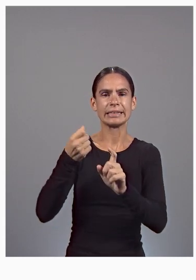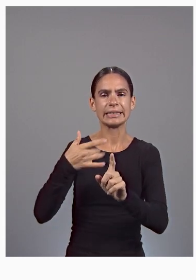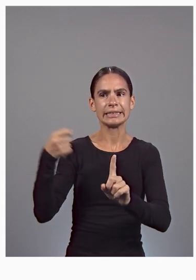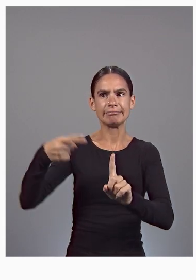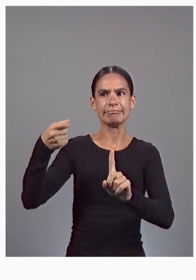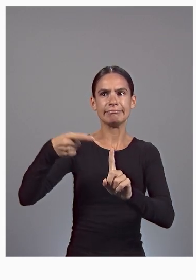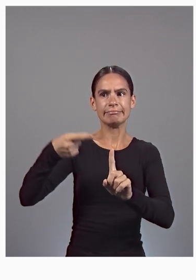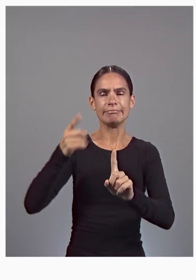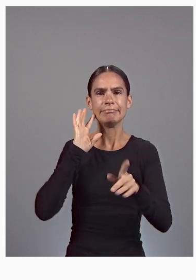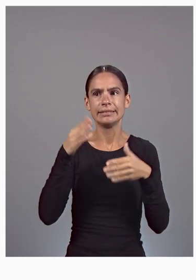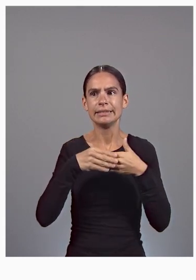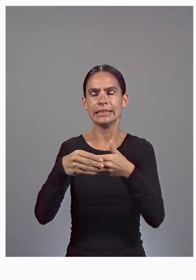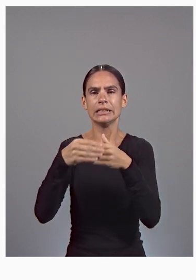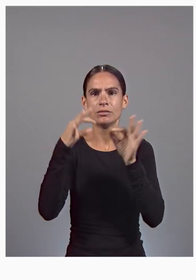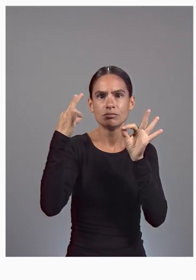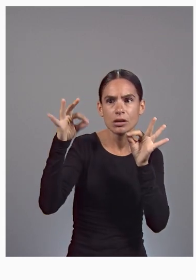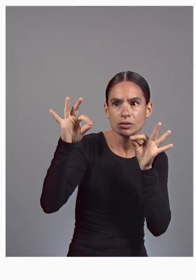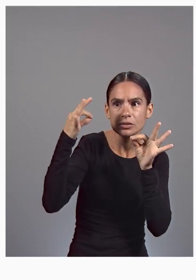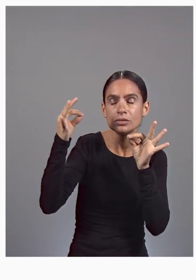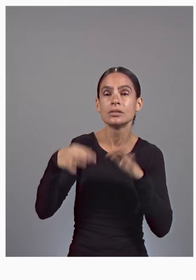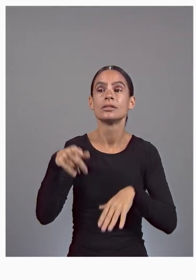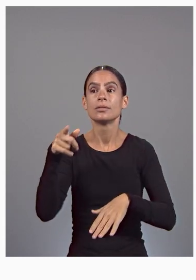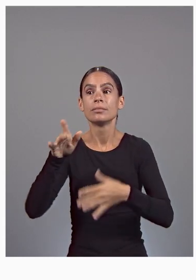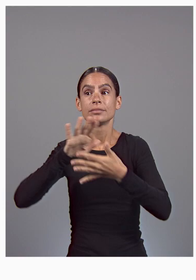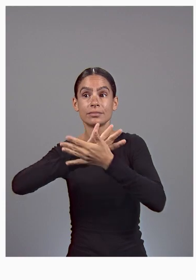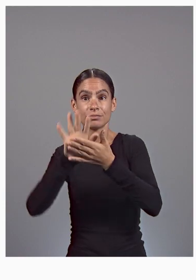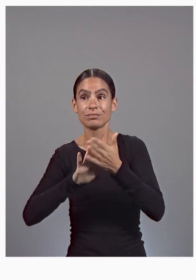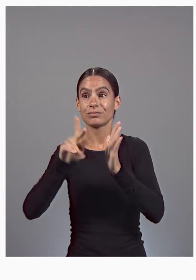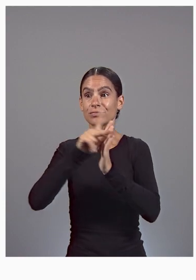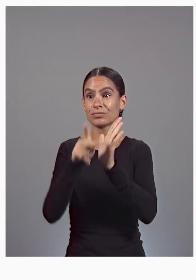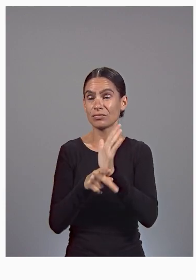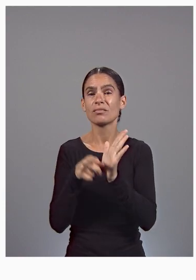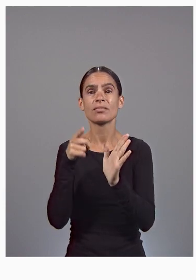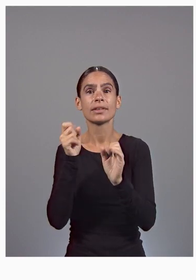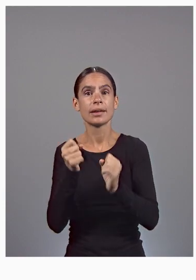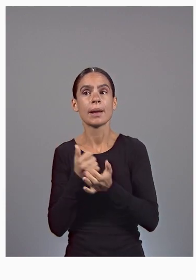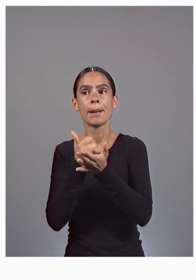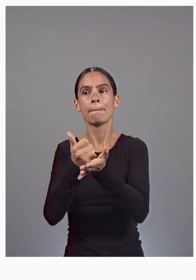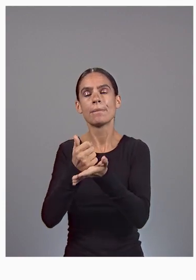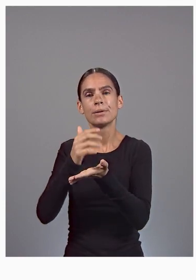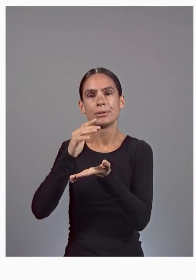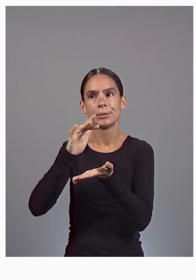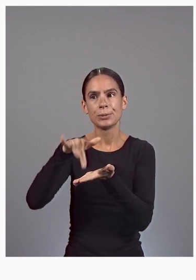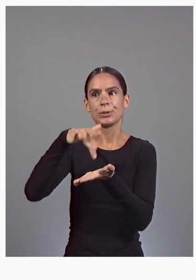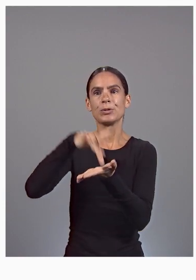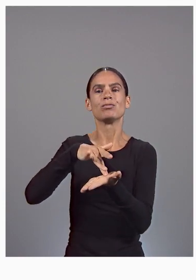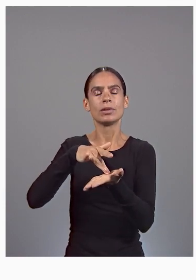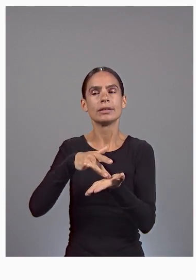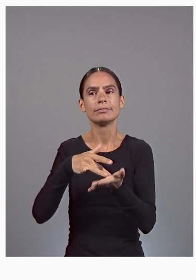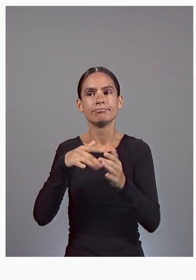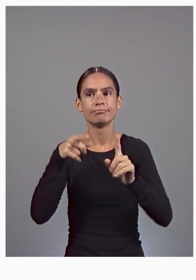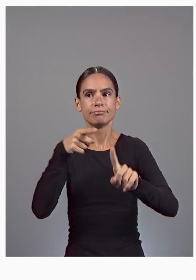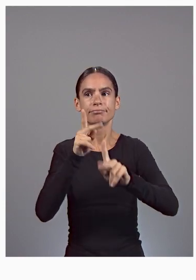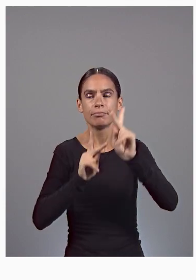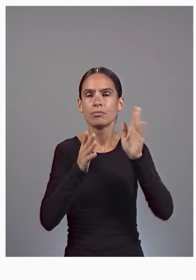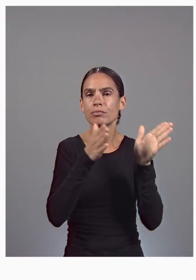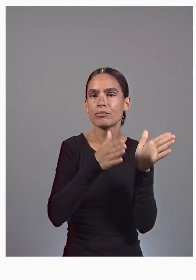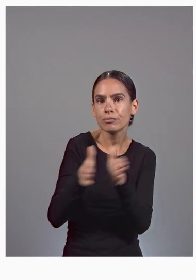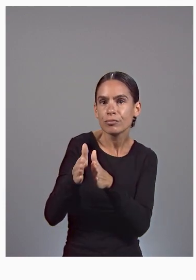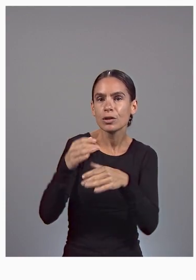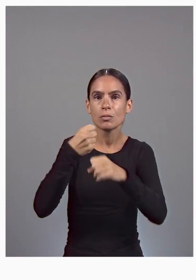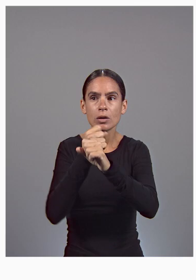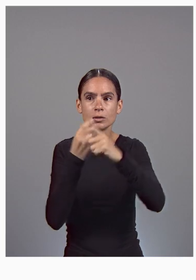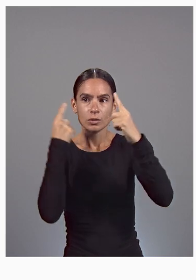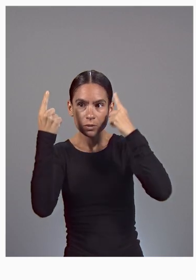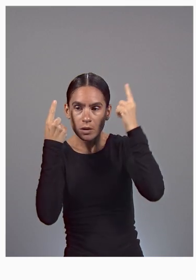Design principles can be made neuro-inclusive when you plan thoughtfully for balance, proportion, unity, light,